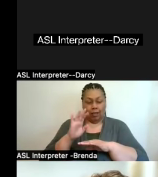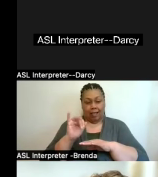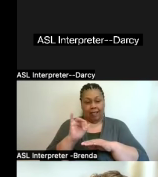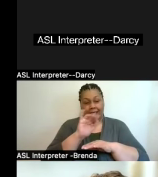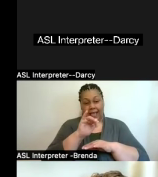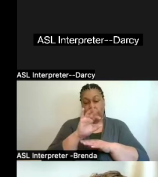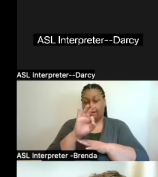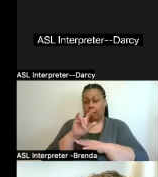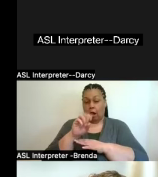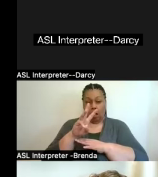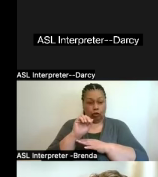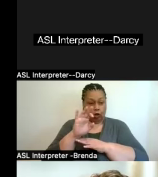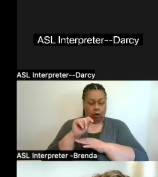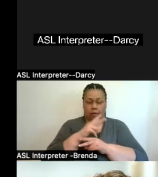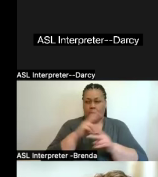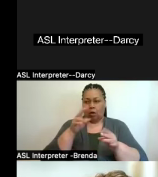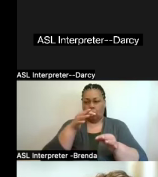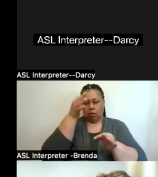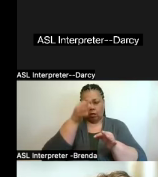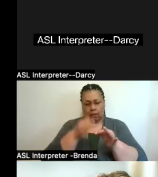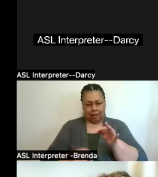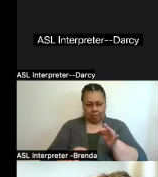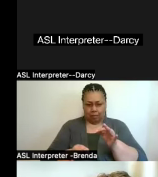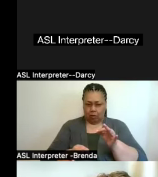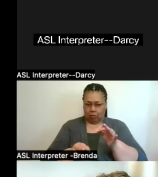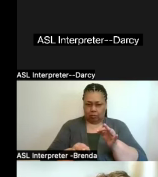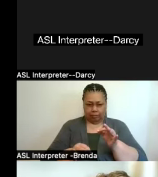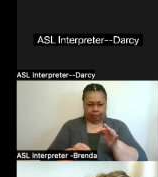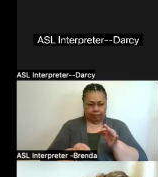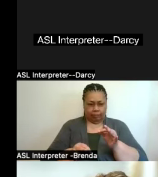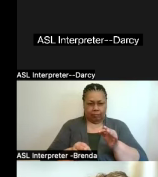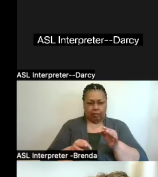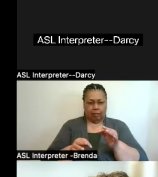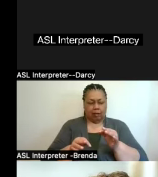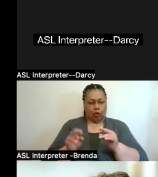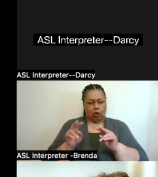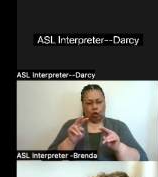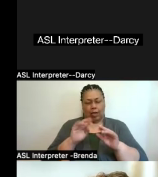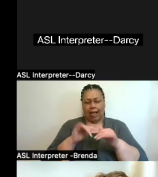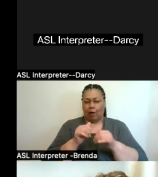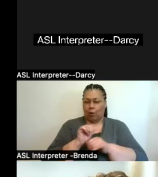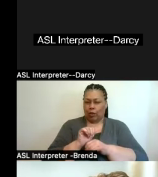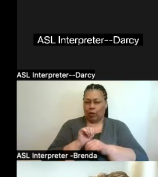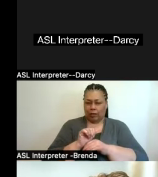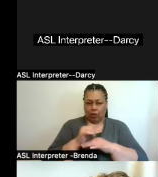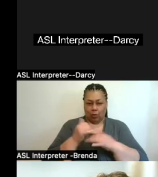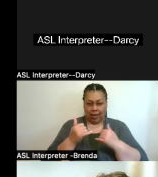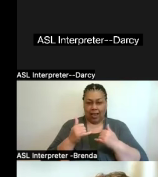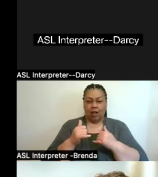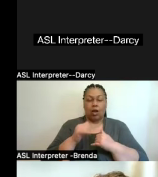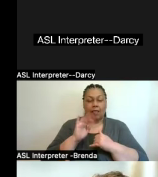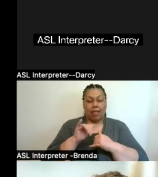an extremely simplified look at how Shake Alert works. Shake Alert currently takes a